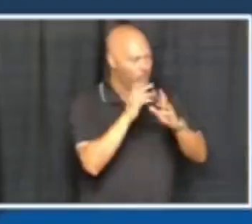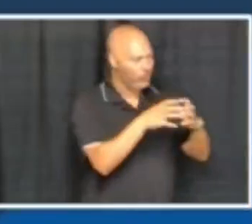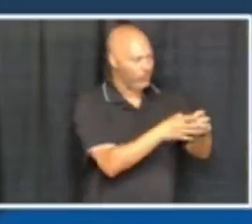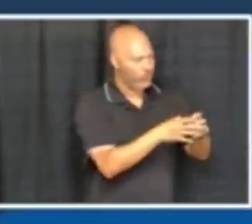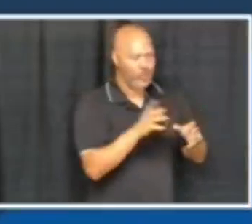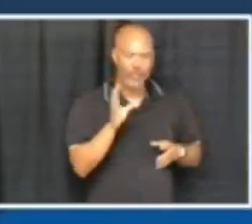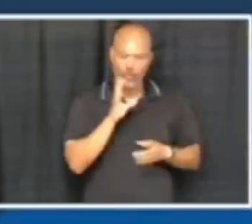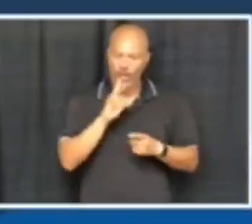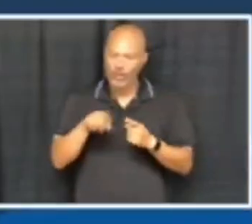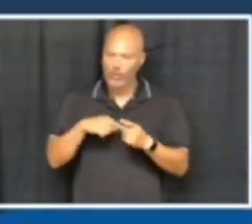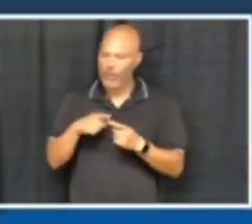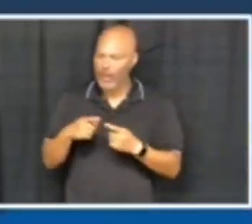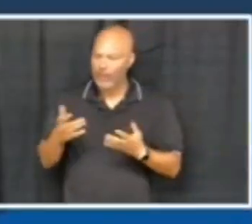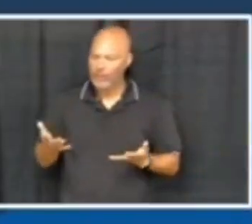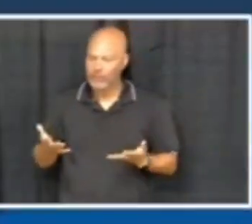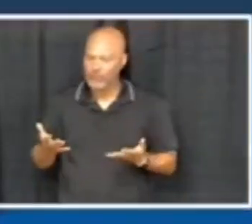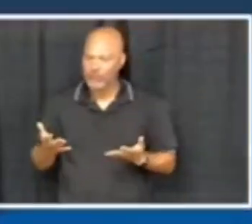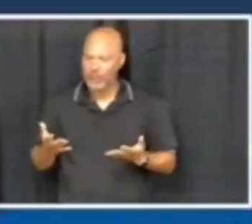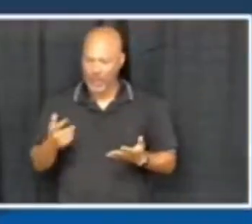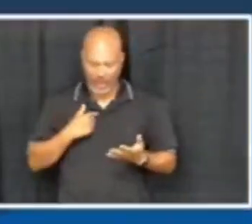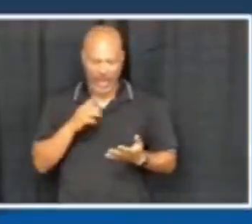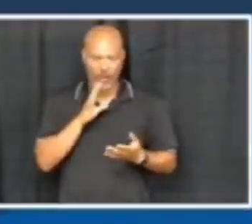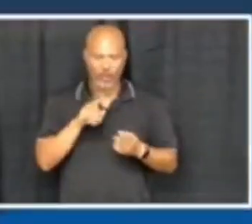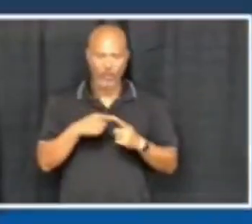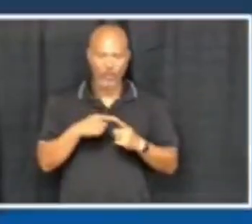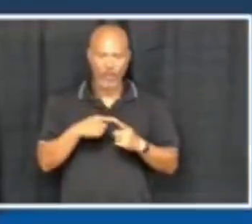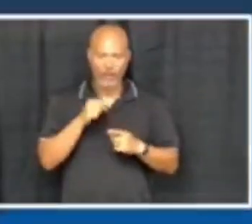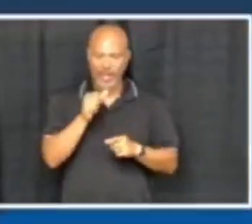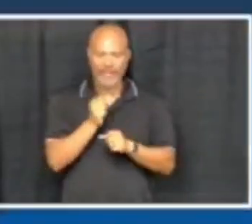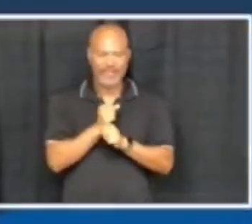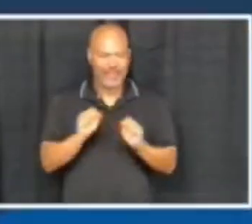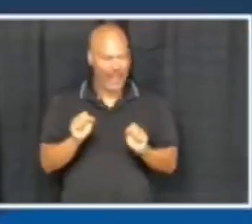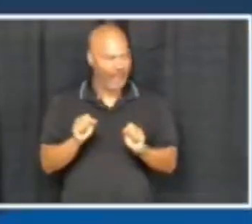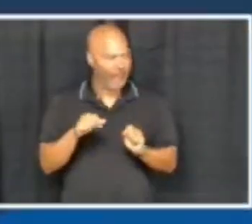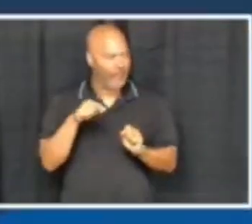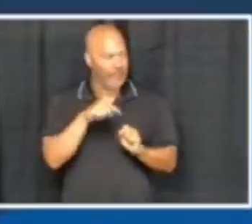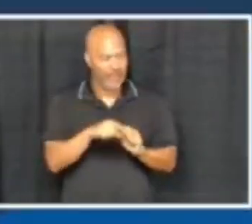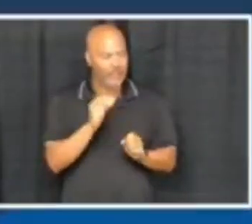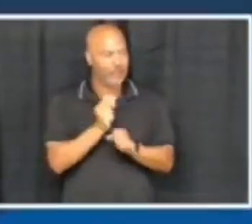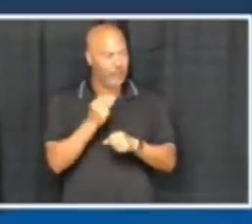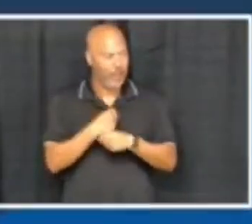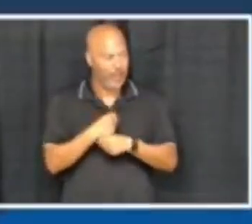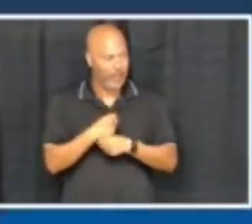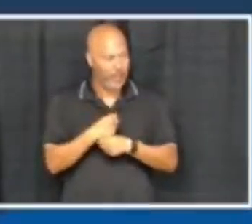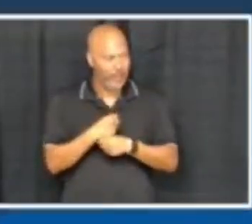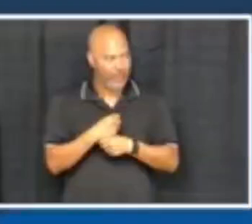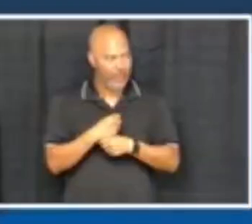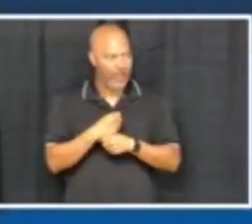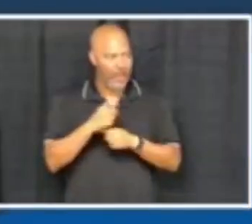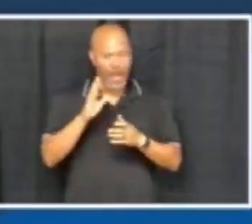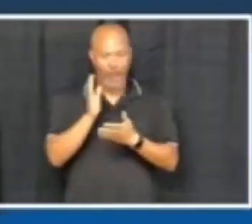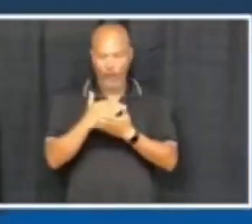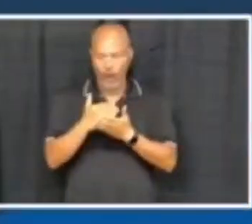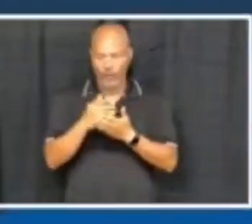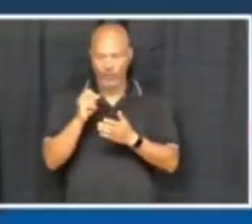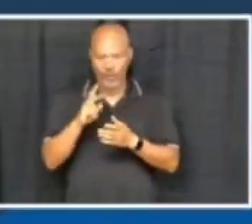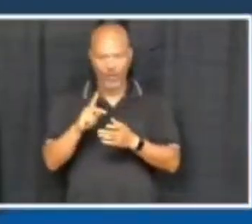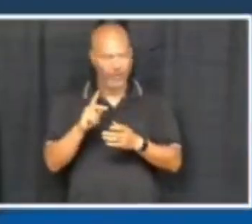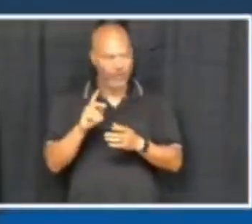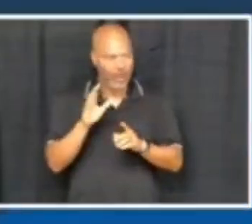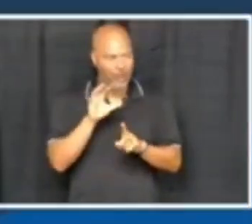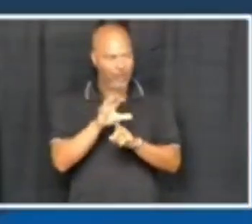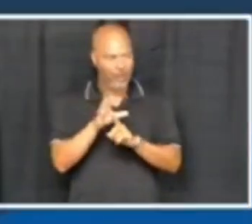He talked about, and I talked about being unsafe. This is making a segment of our